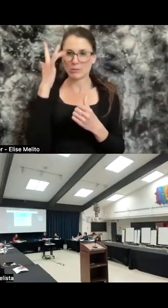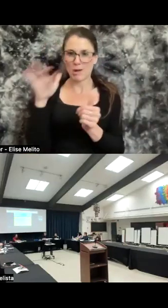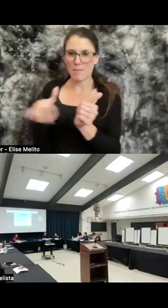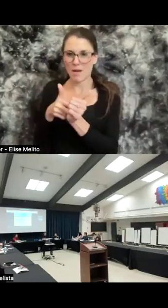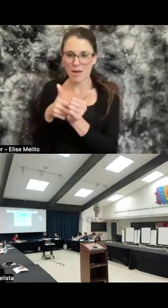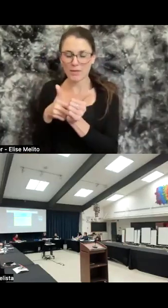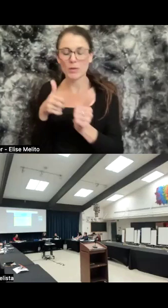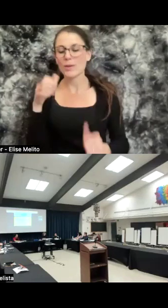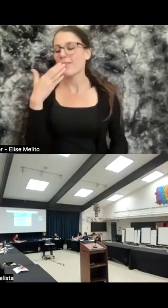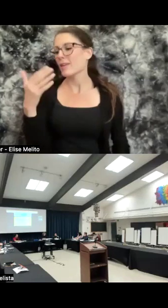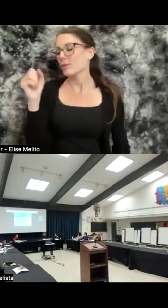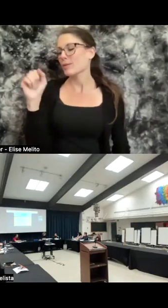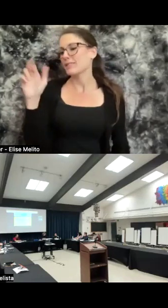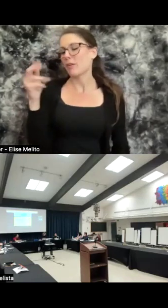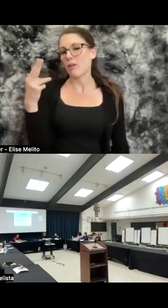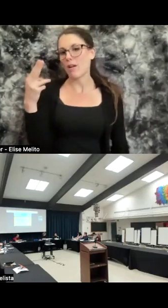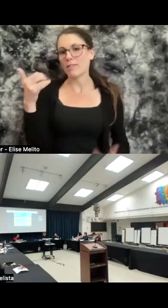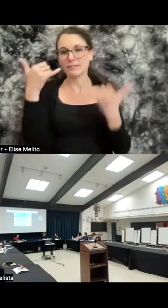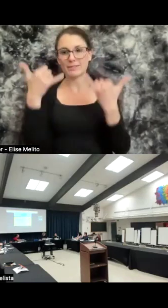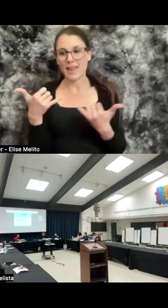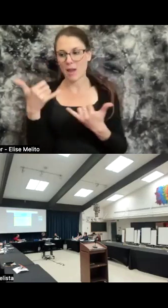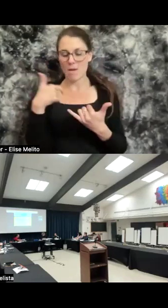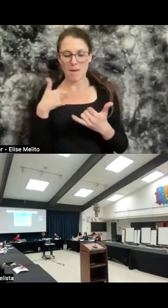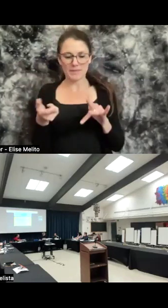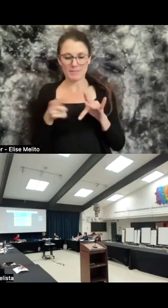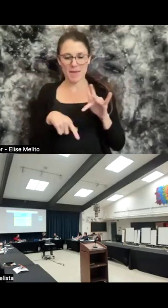Thank you, Sarah. And I'm going to pass. Grace?